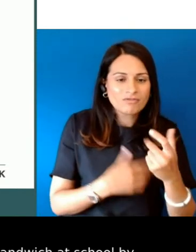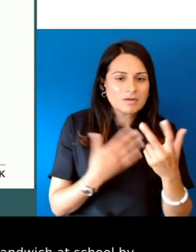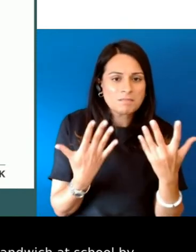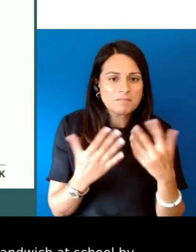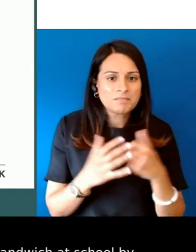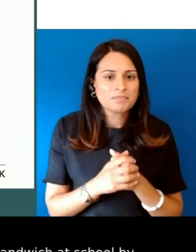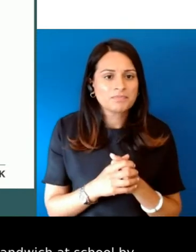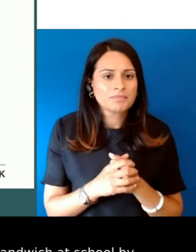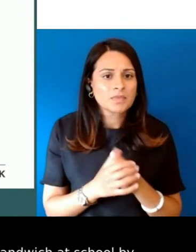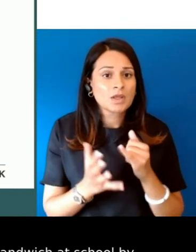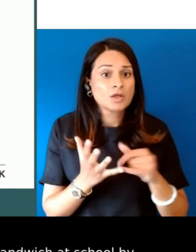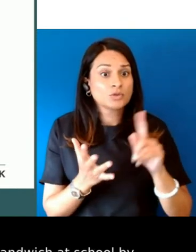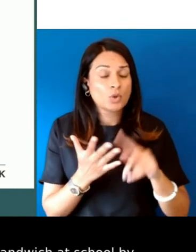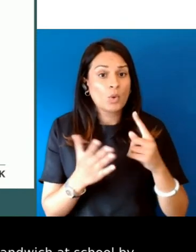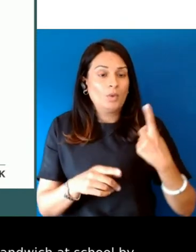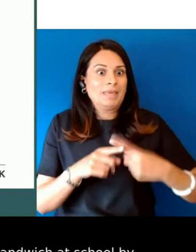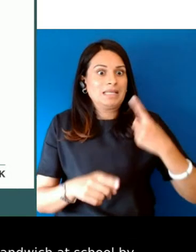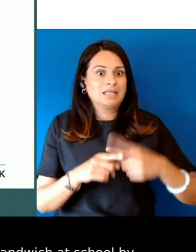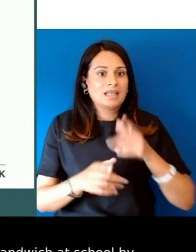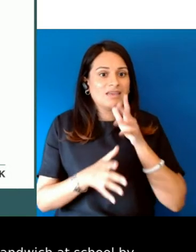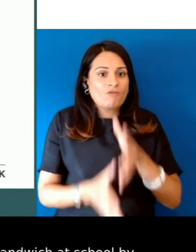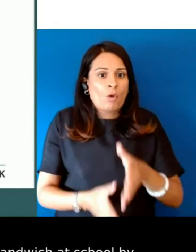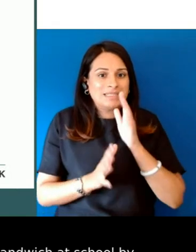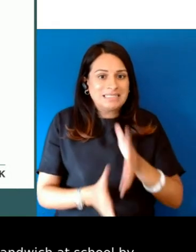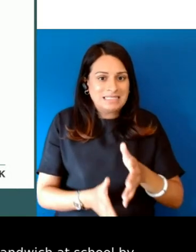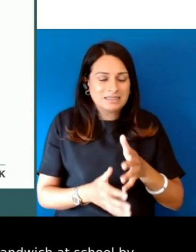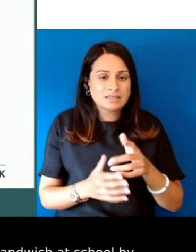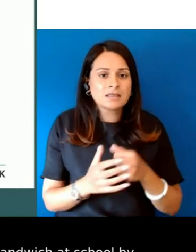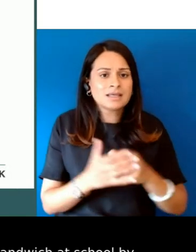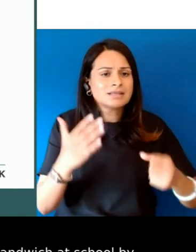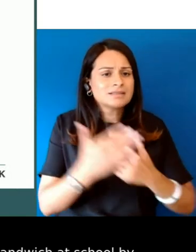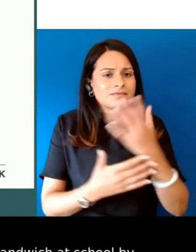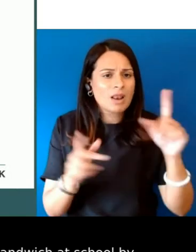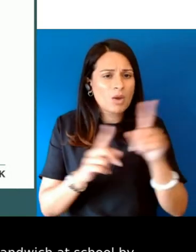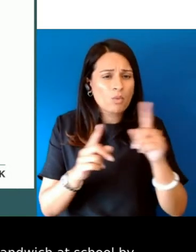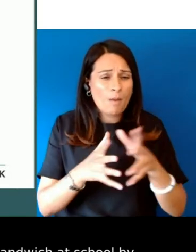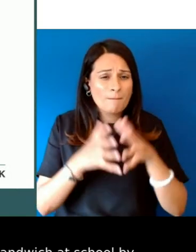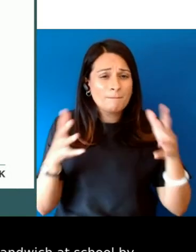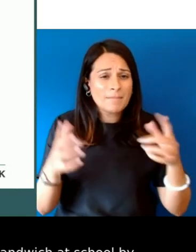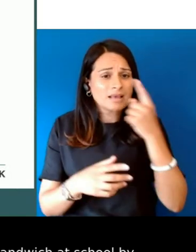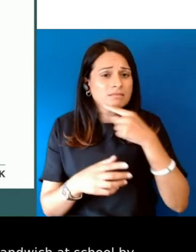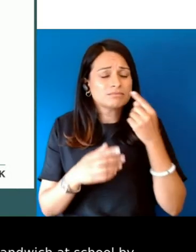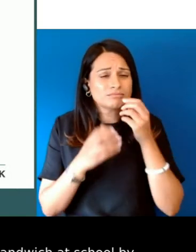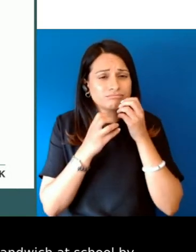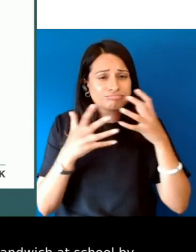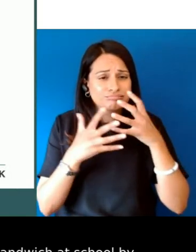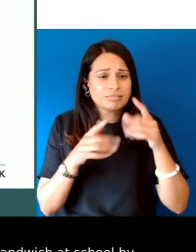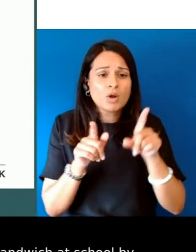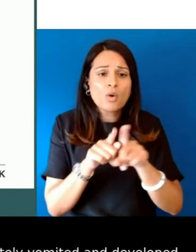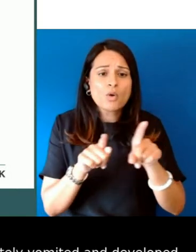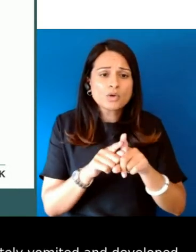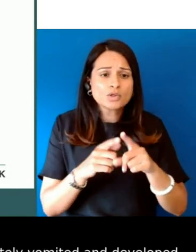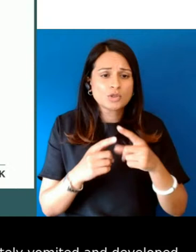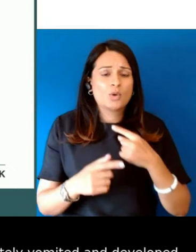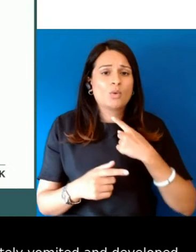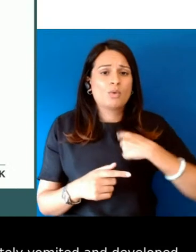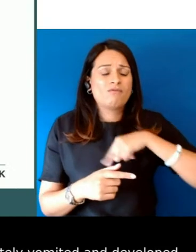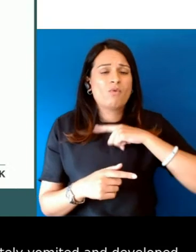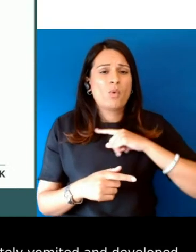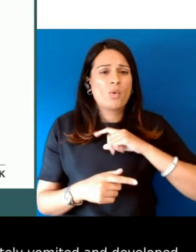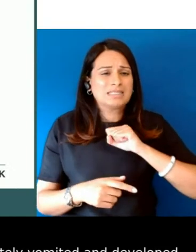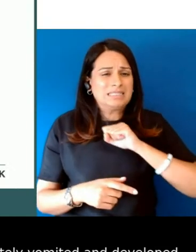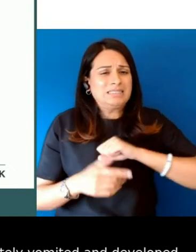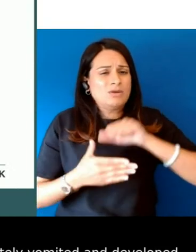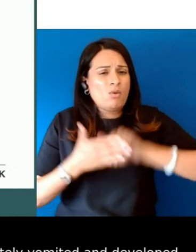so immediately vomited and developed quite large swollen lips had a hoarse voice and was feeling and tight in